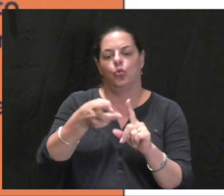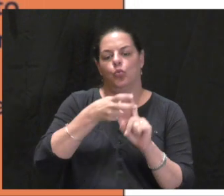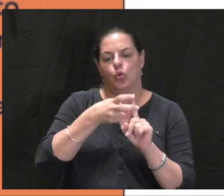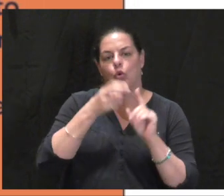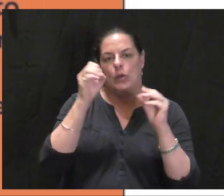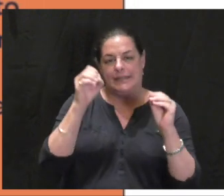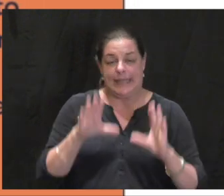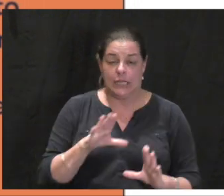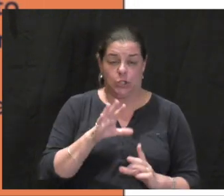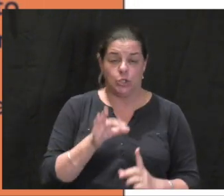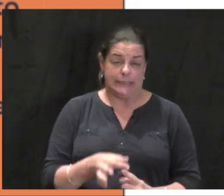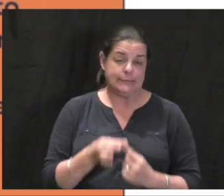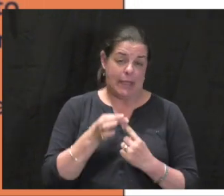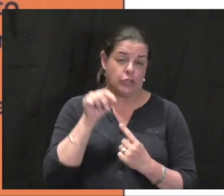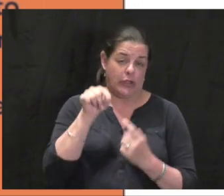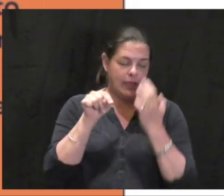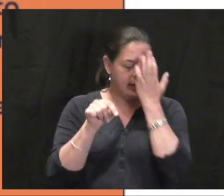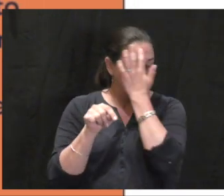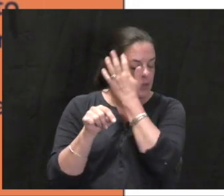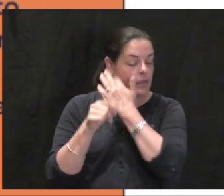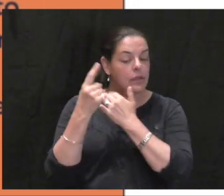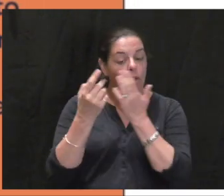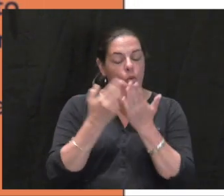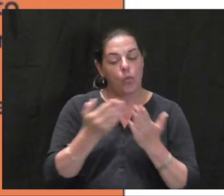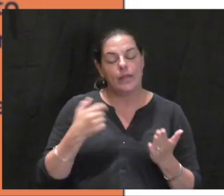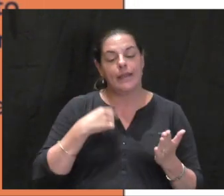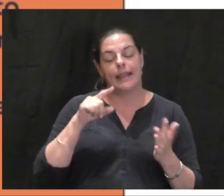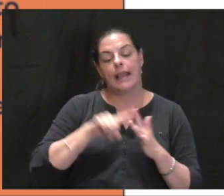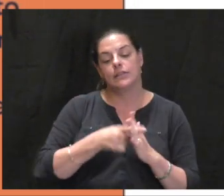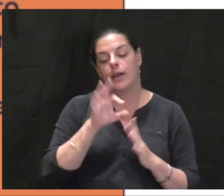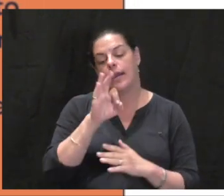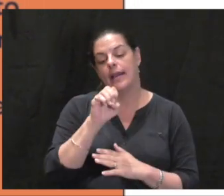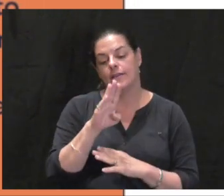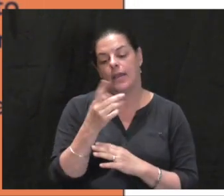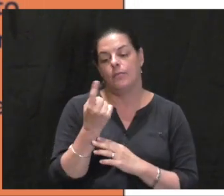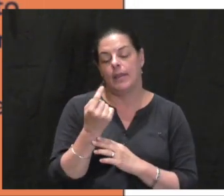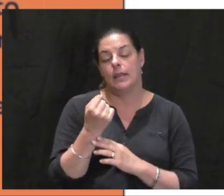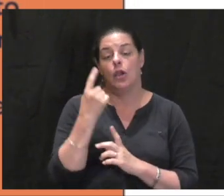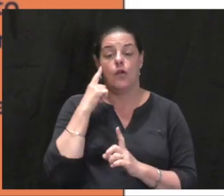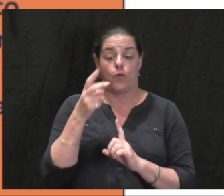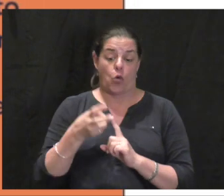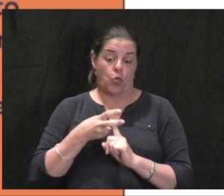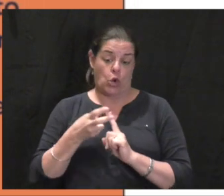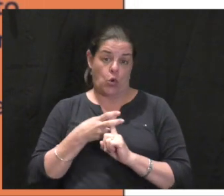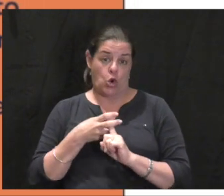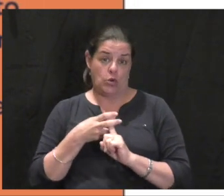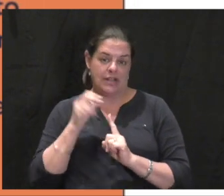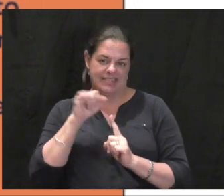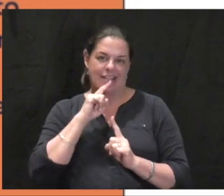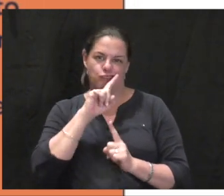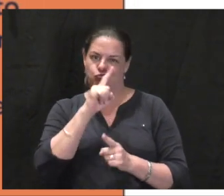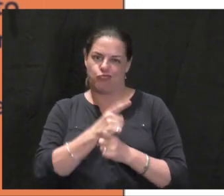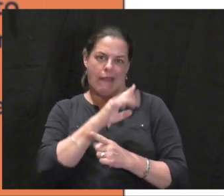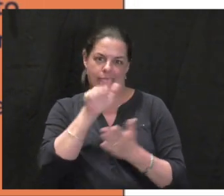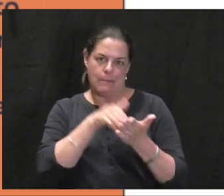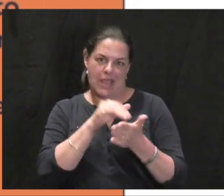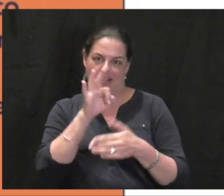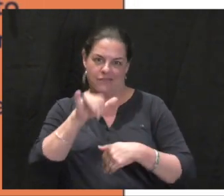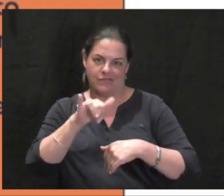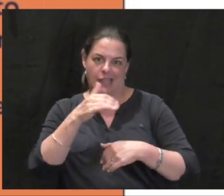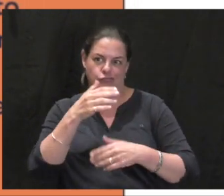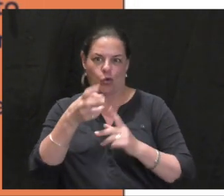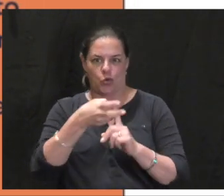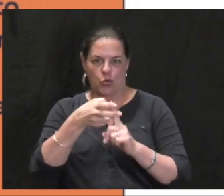I was in Nashville by Wednesday. And I spent the next 3 months-ish kind of on the road, going to lots of colleges and universities that are in our